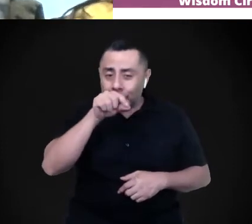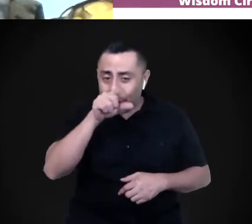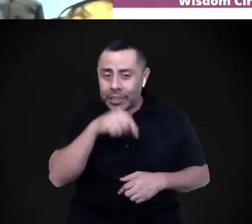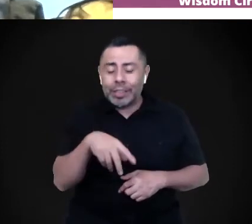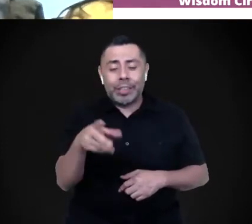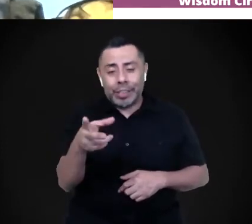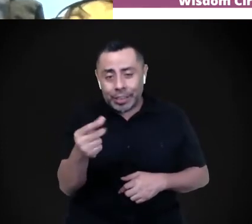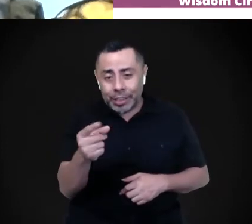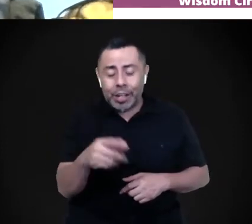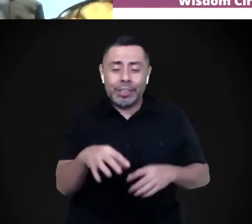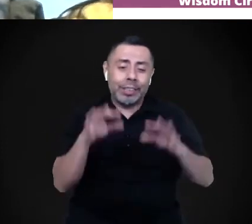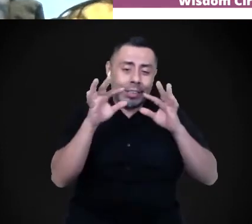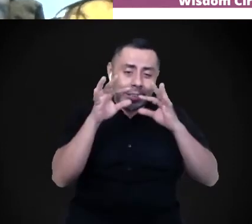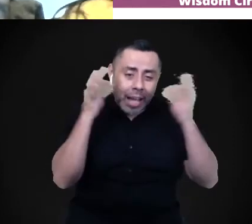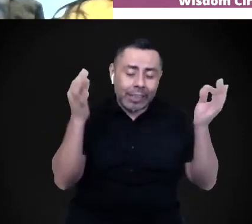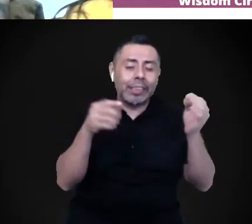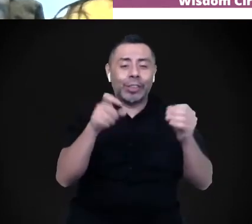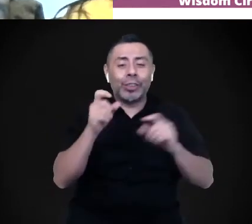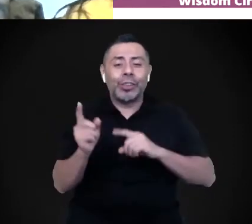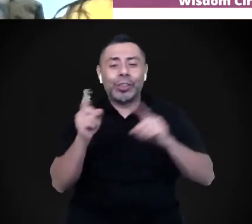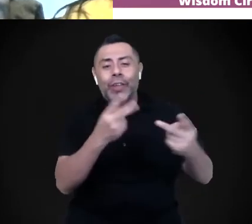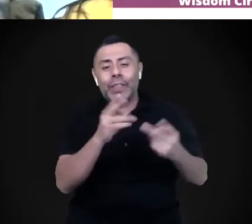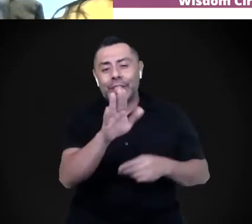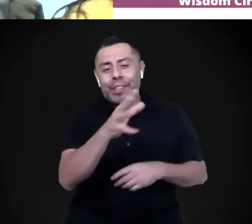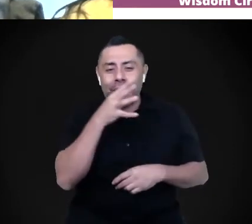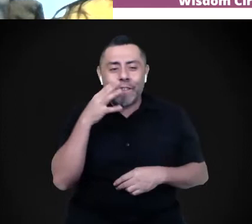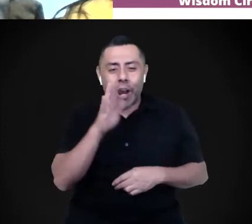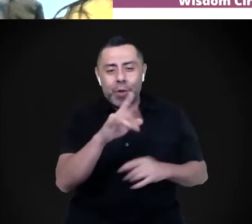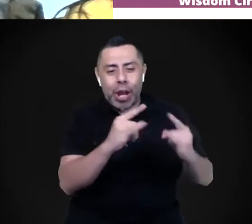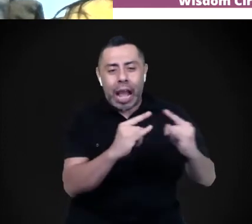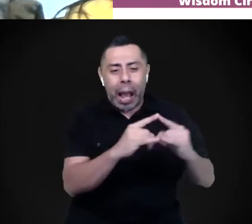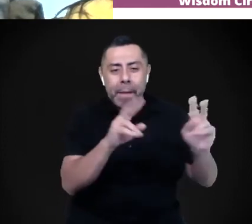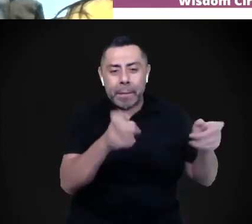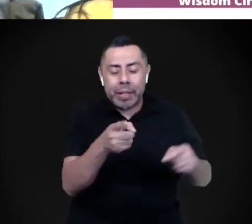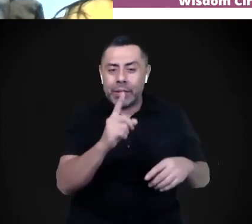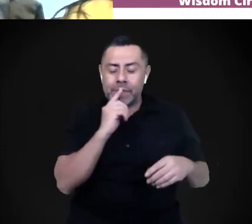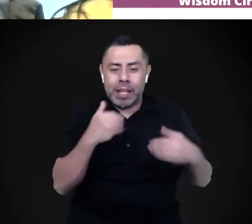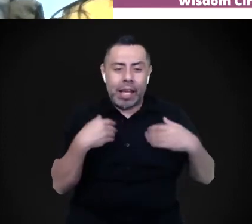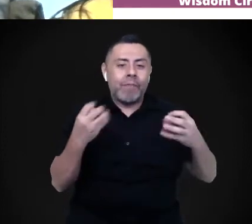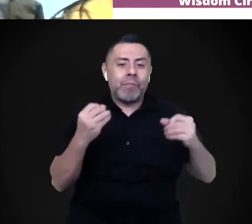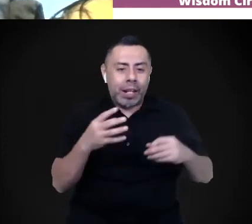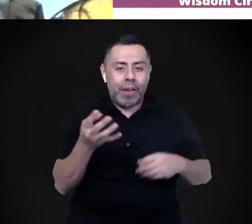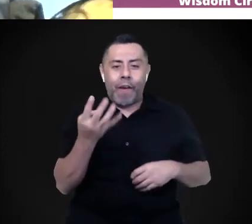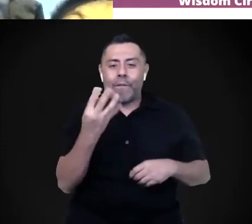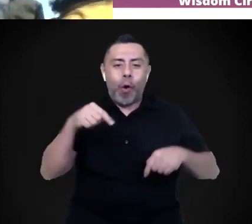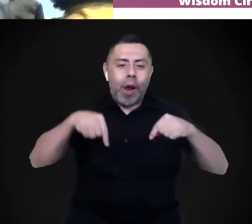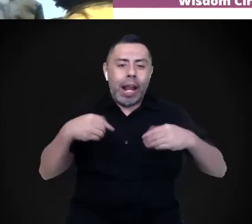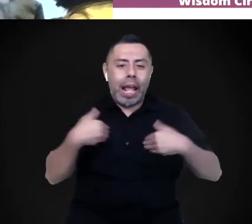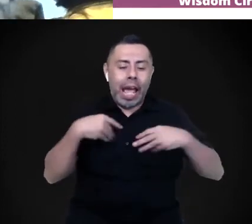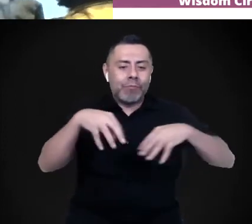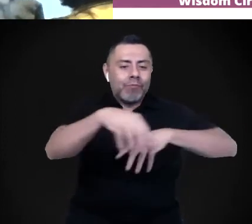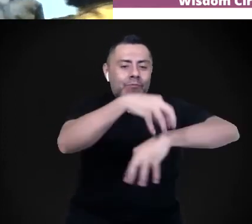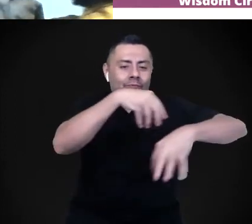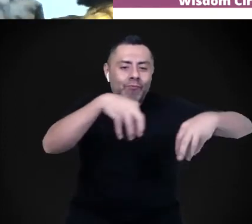Dean's camp, man. It's just a busy, busy place. Lots of four-leggeds running around, all happy up there, as long as they